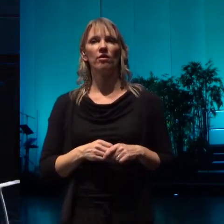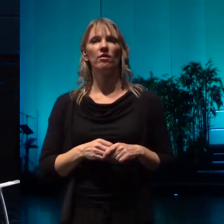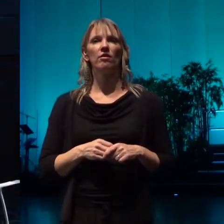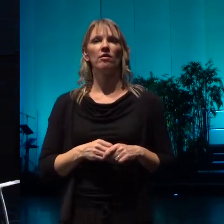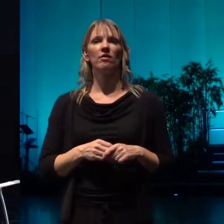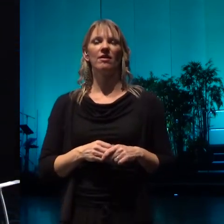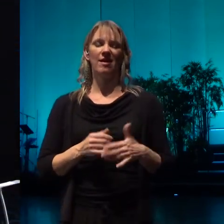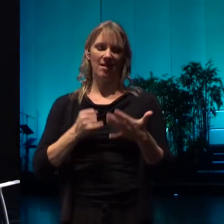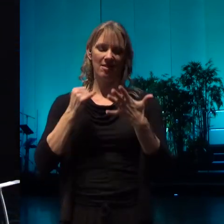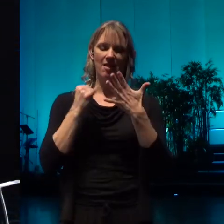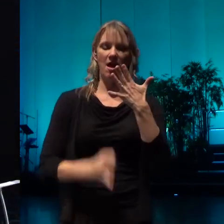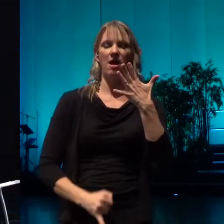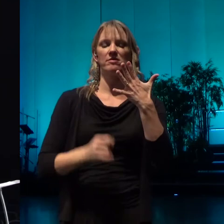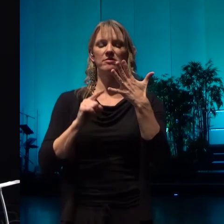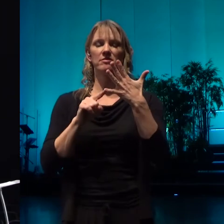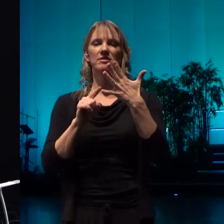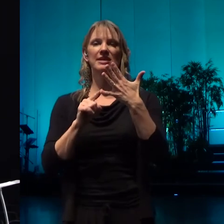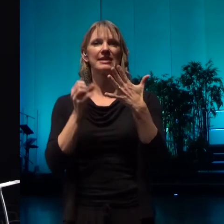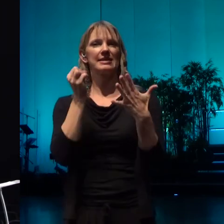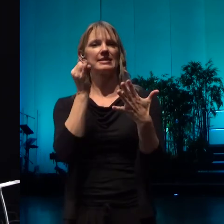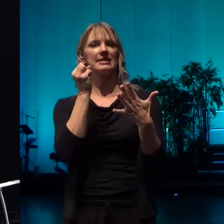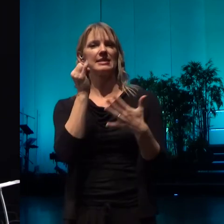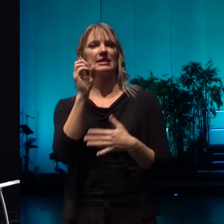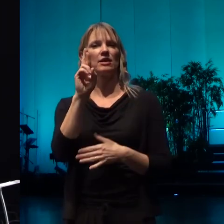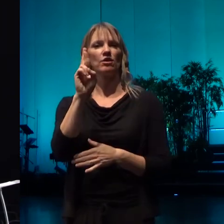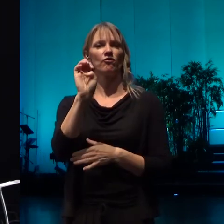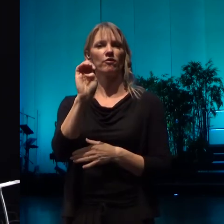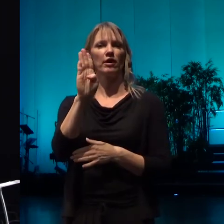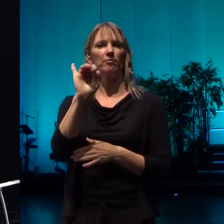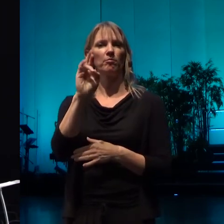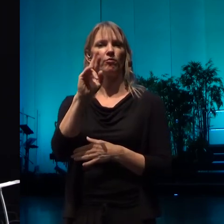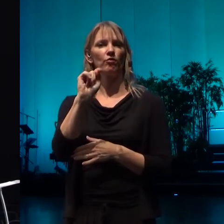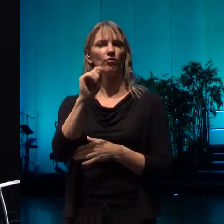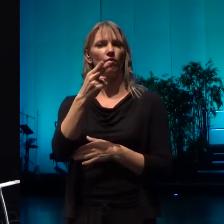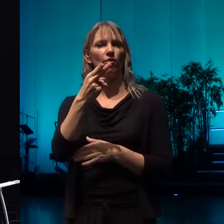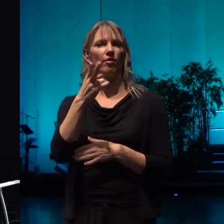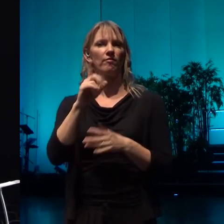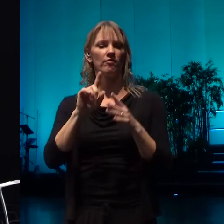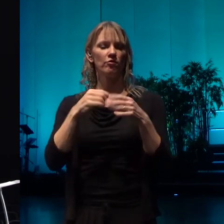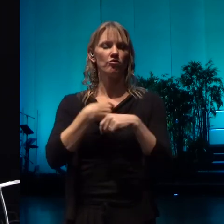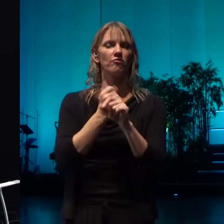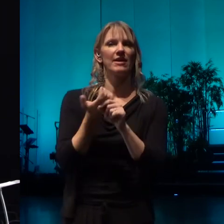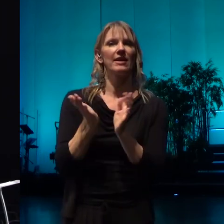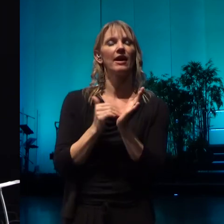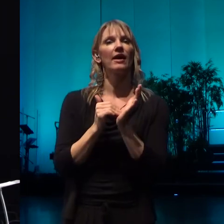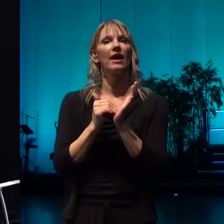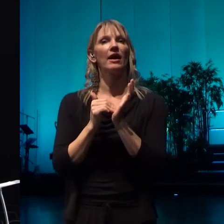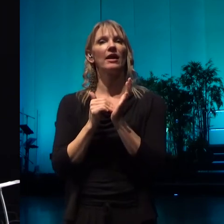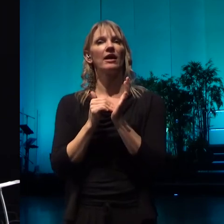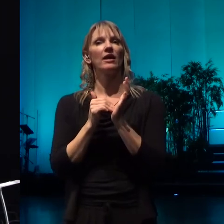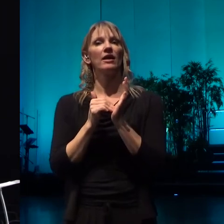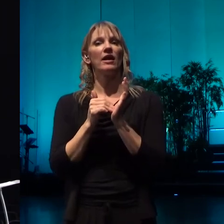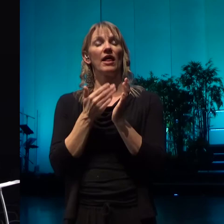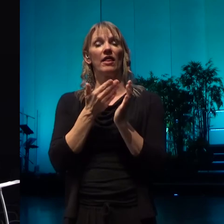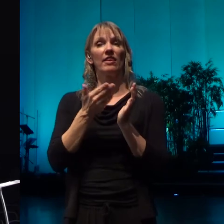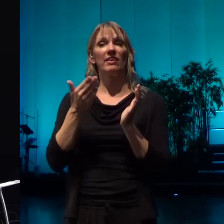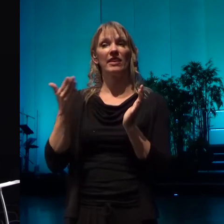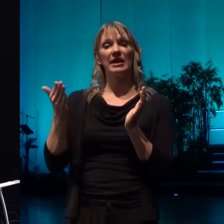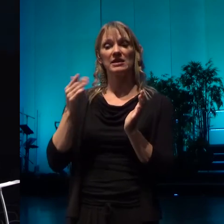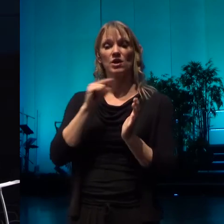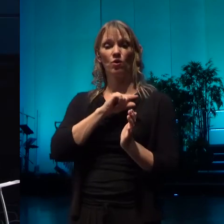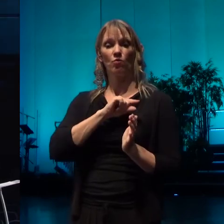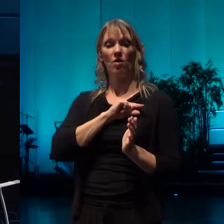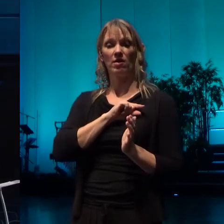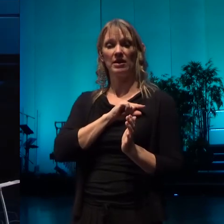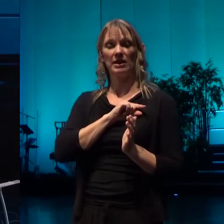And lastly, a seed of rebirth, to let go of that which can contain the qualities of the life